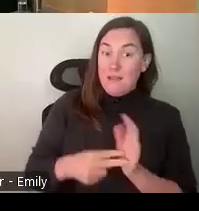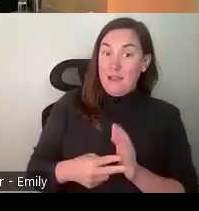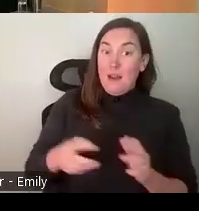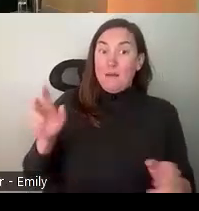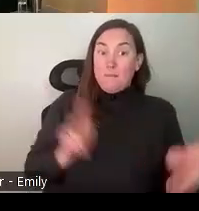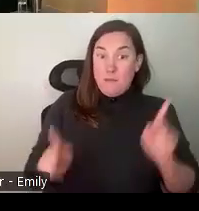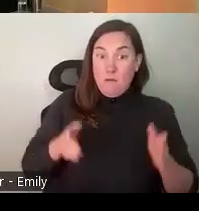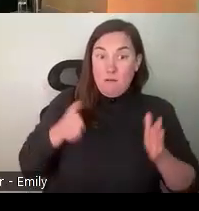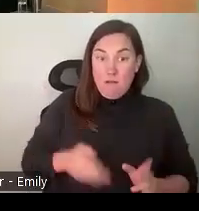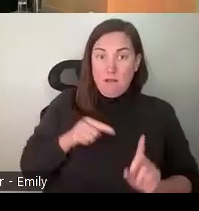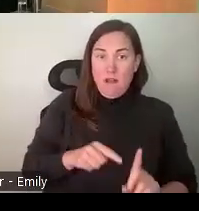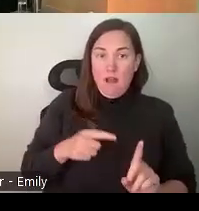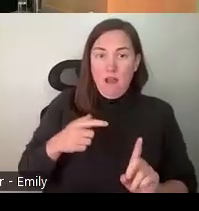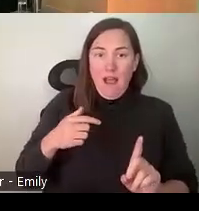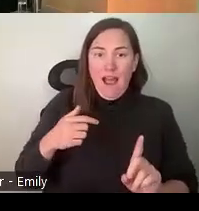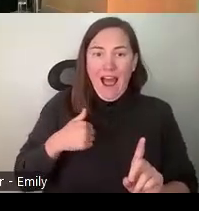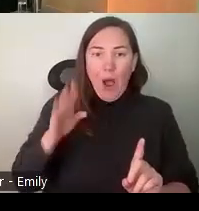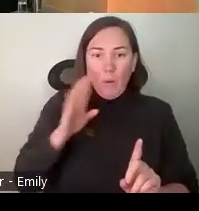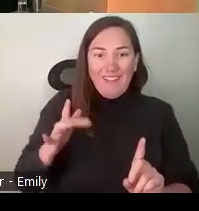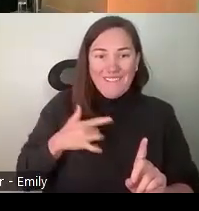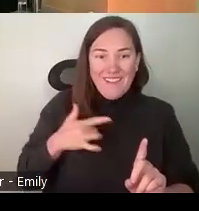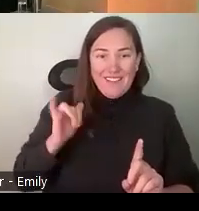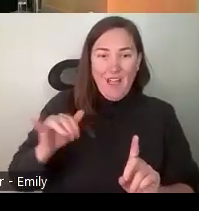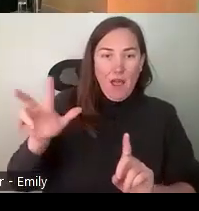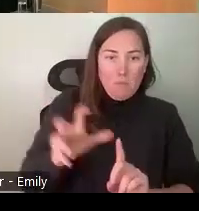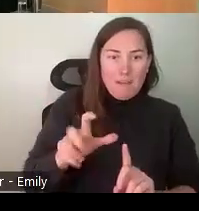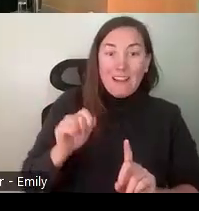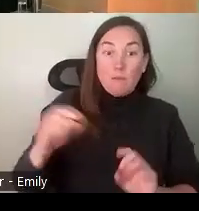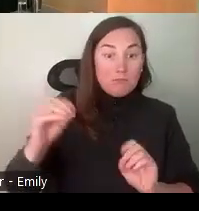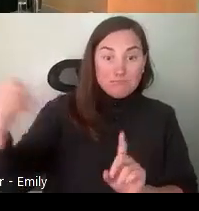percept in the absence of corresponding sensory input.